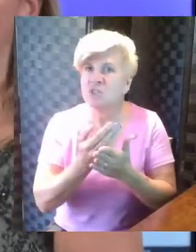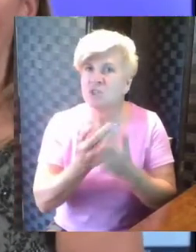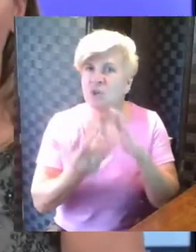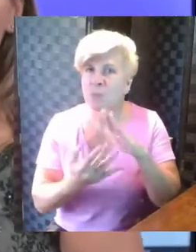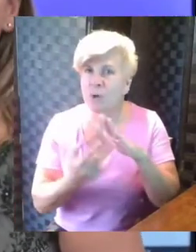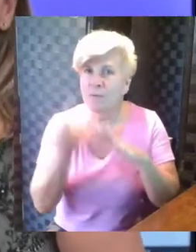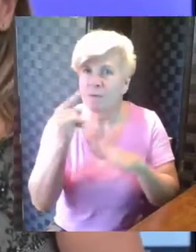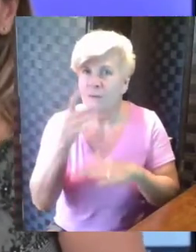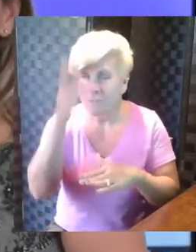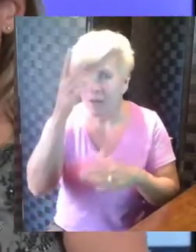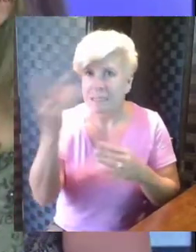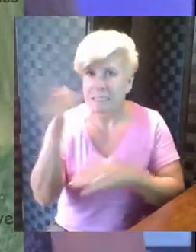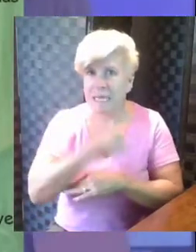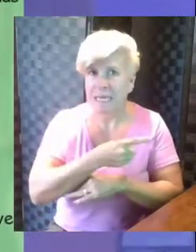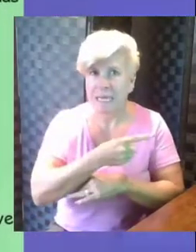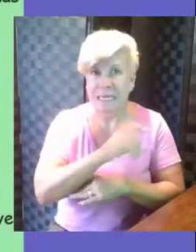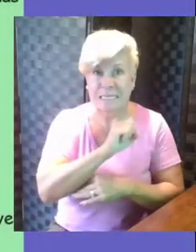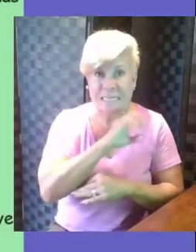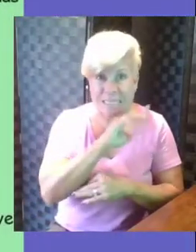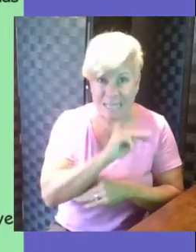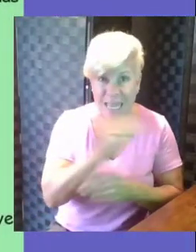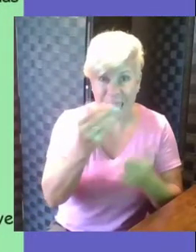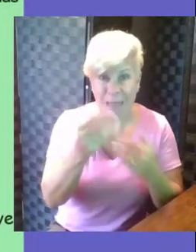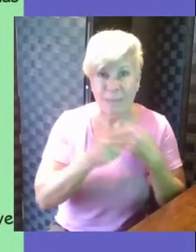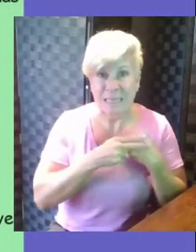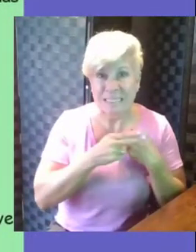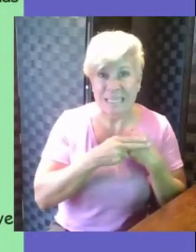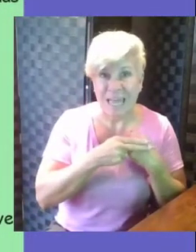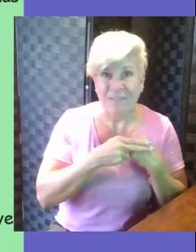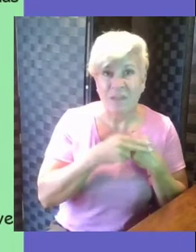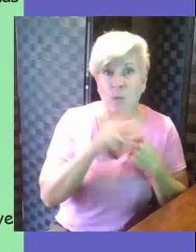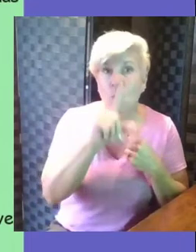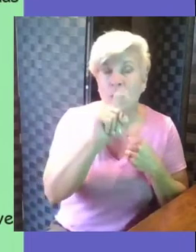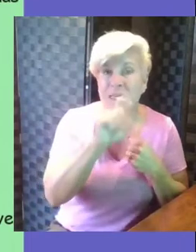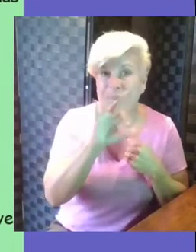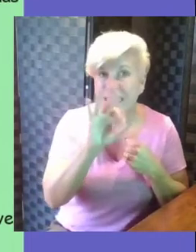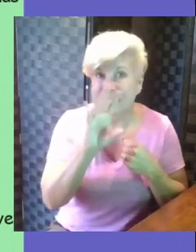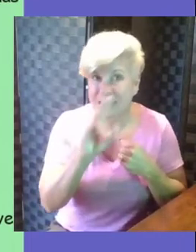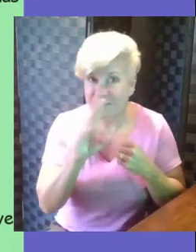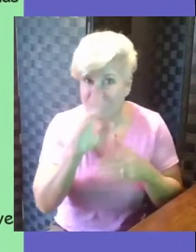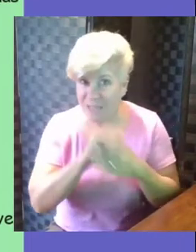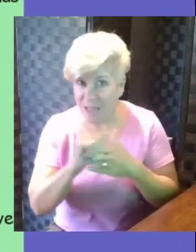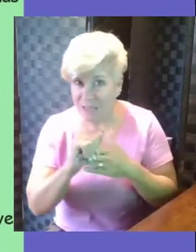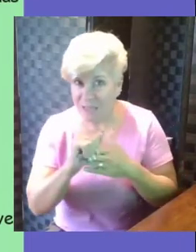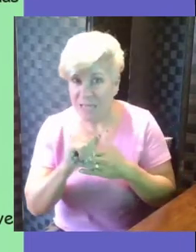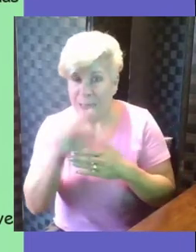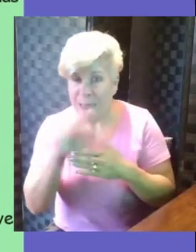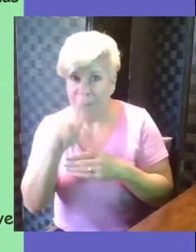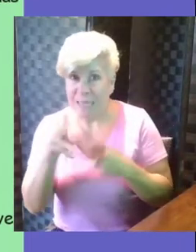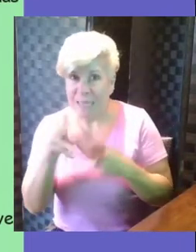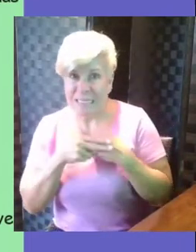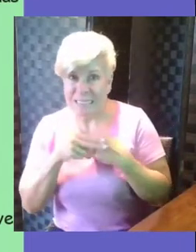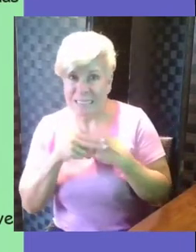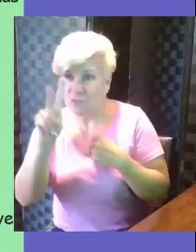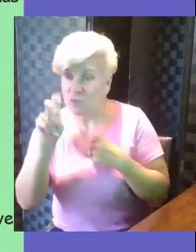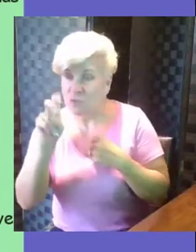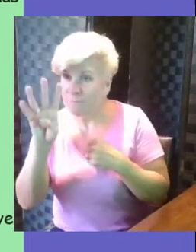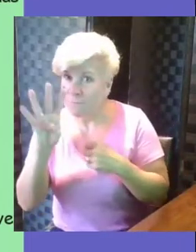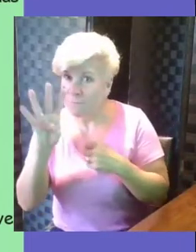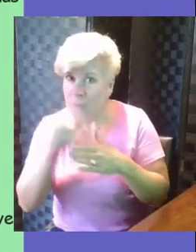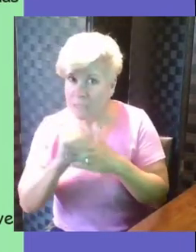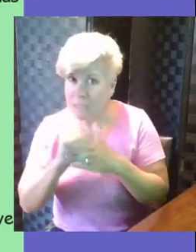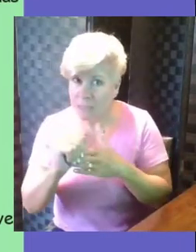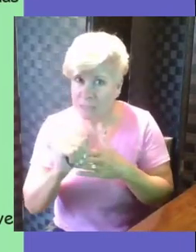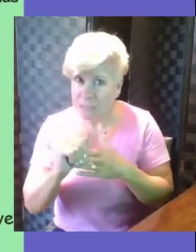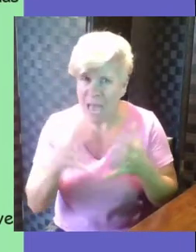has saved $197 and Mike has saved $204. Okay, so part A says how much